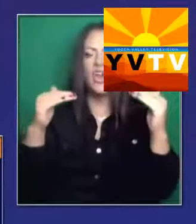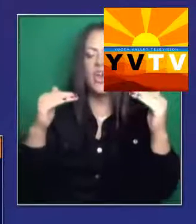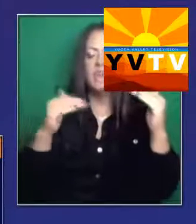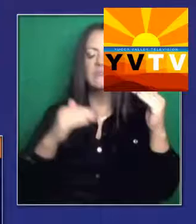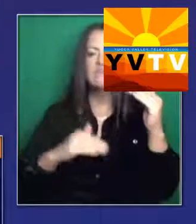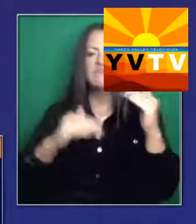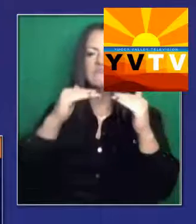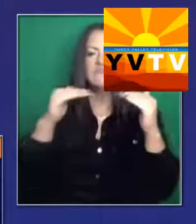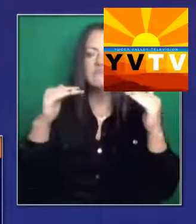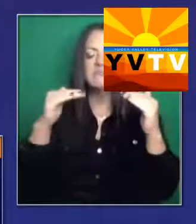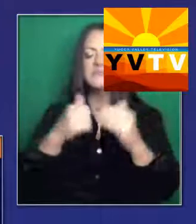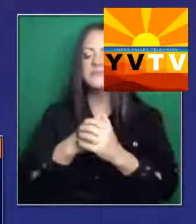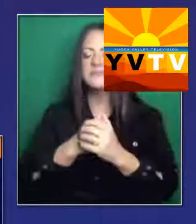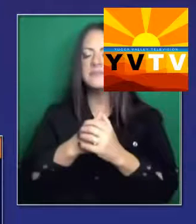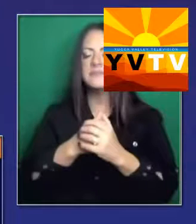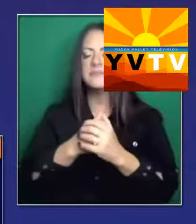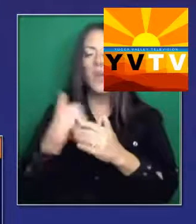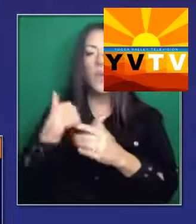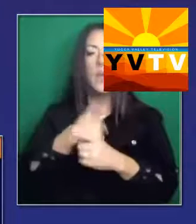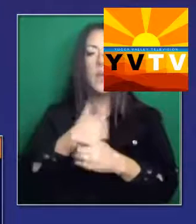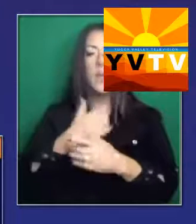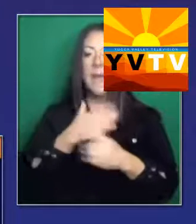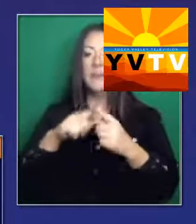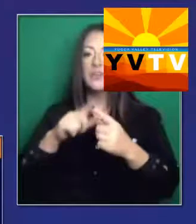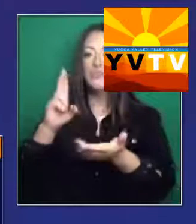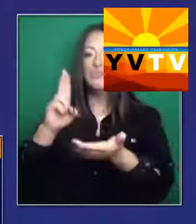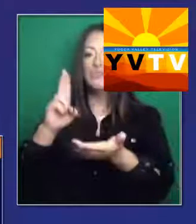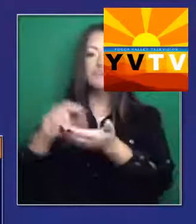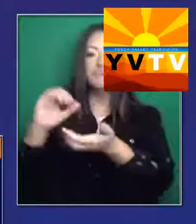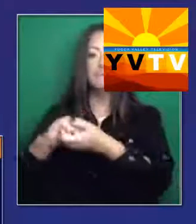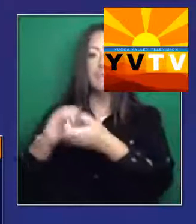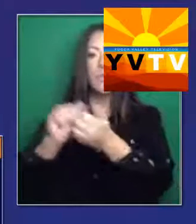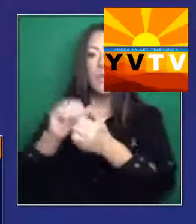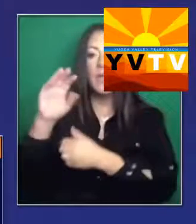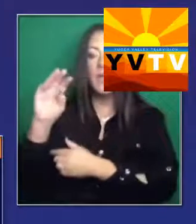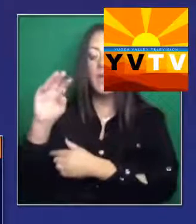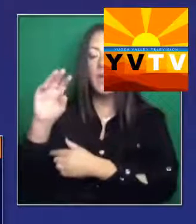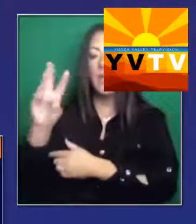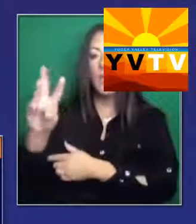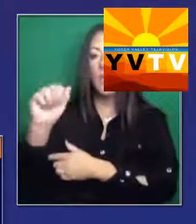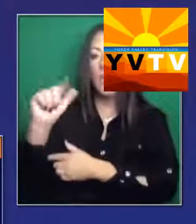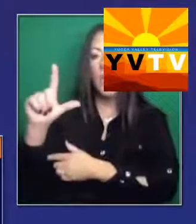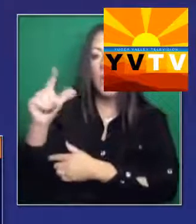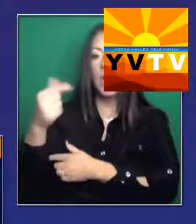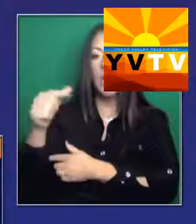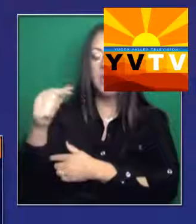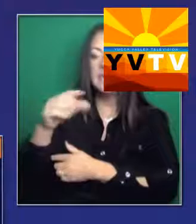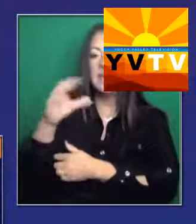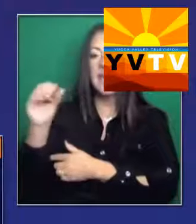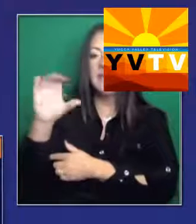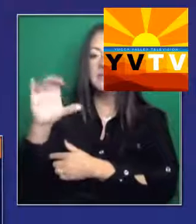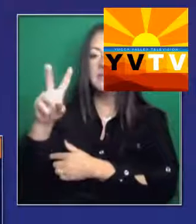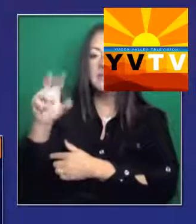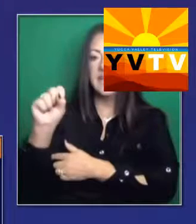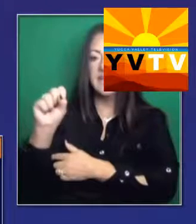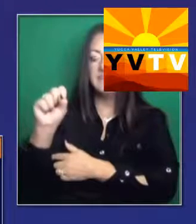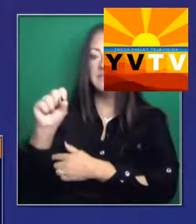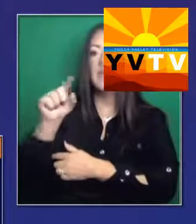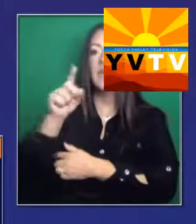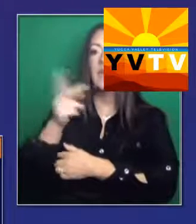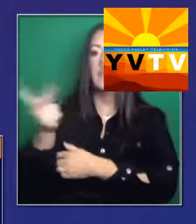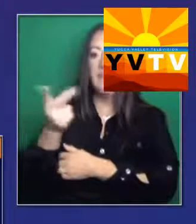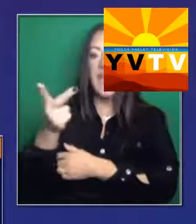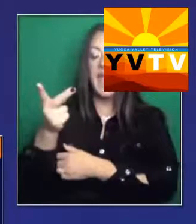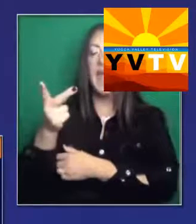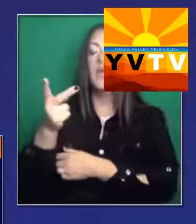with CVS and Walgreens. They're taking a portion of the vaccines directly. They go to them first. They don't go